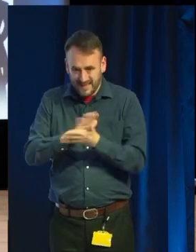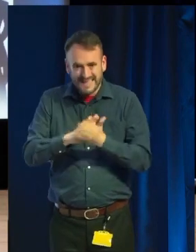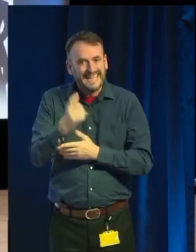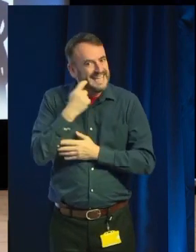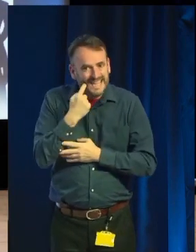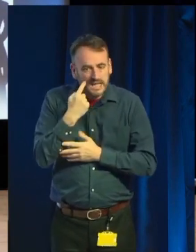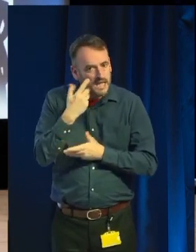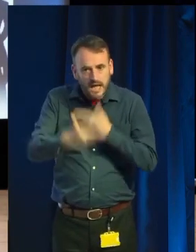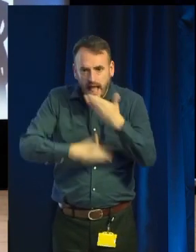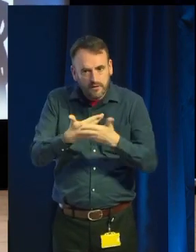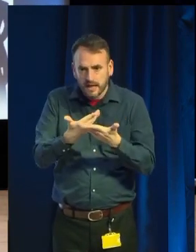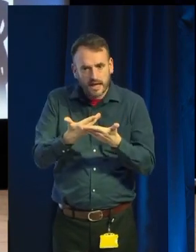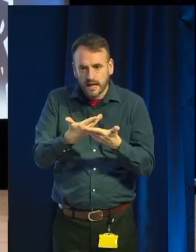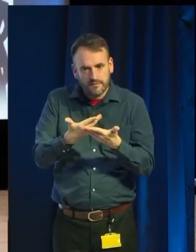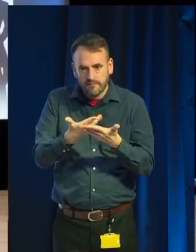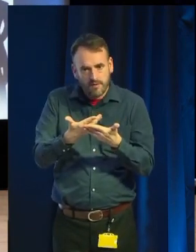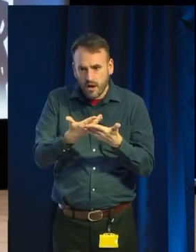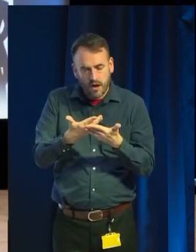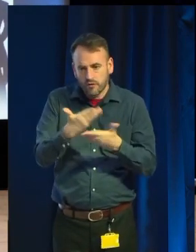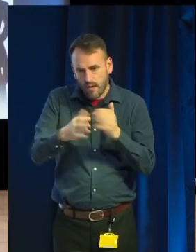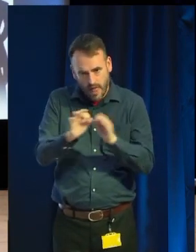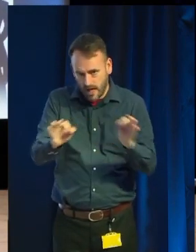And to conclude those ideas, I decided